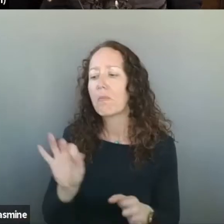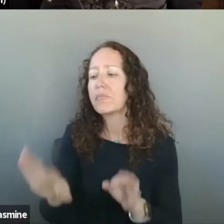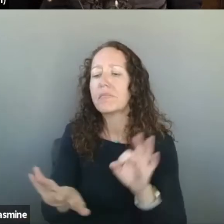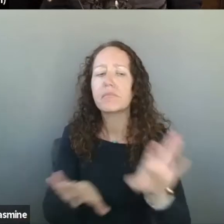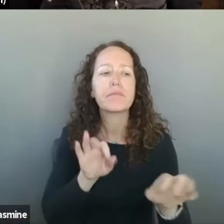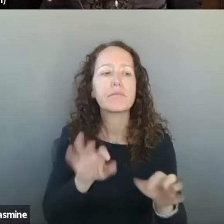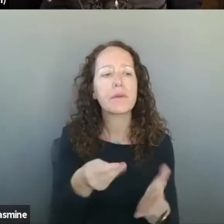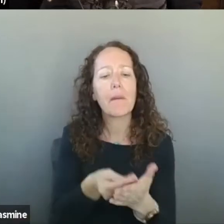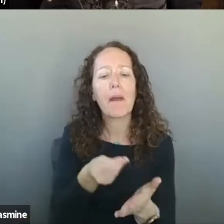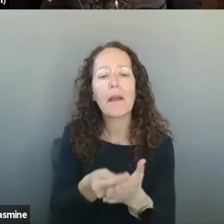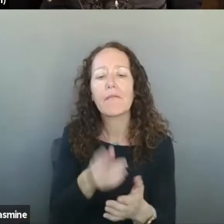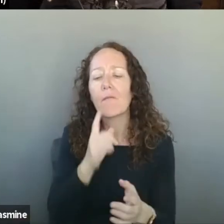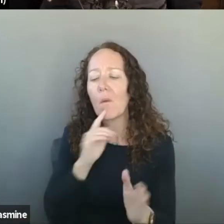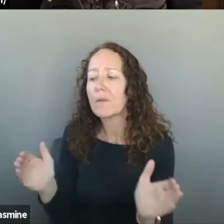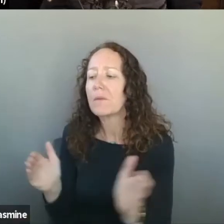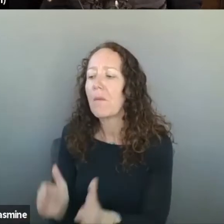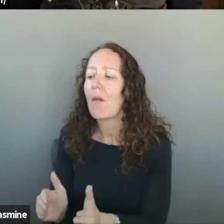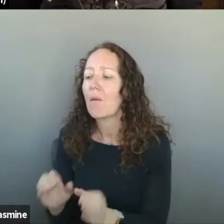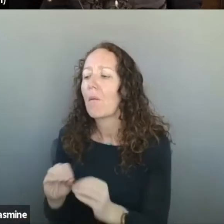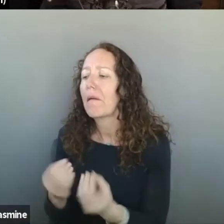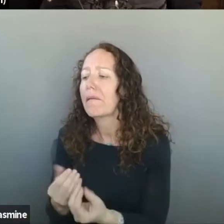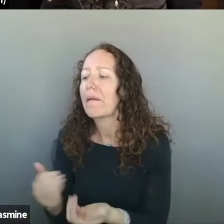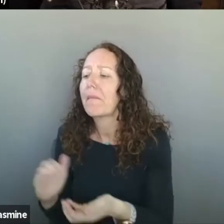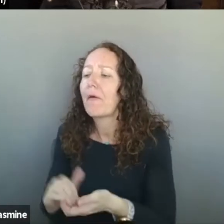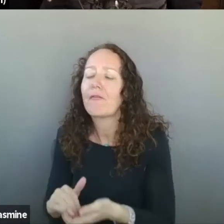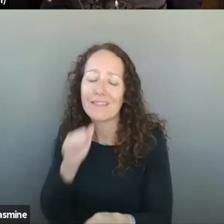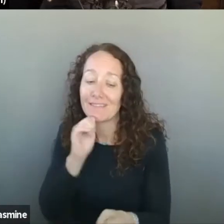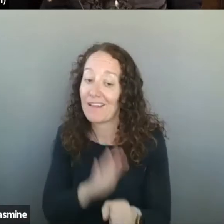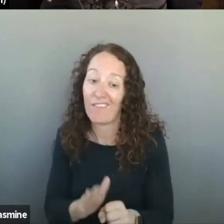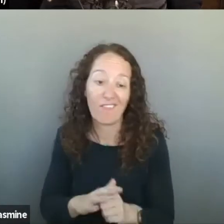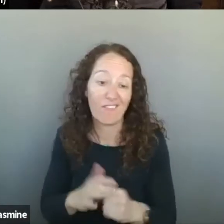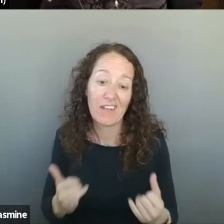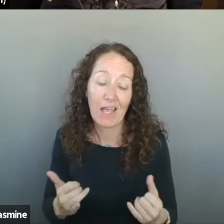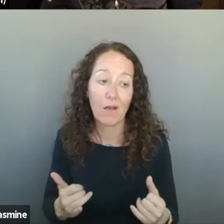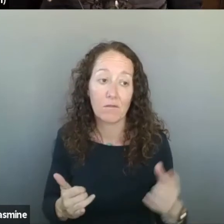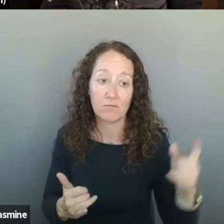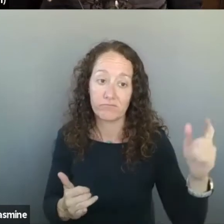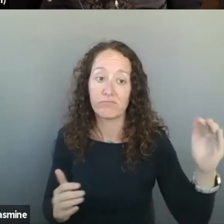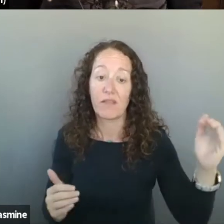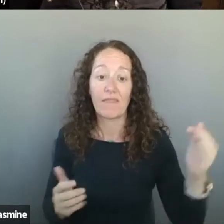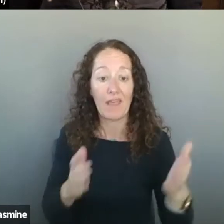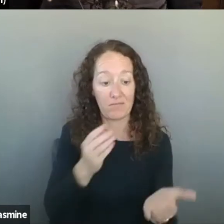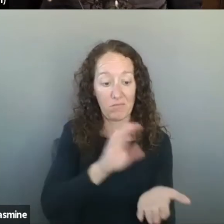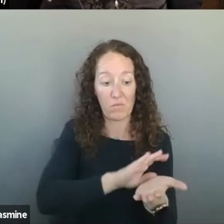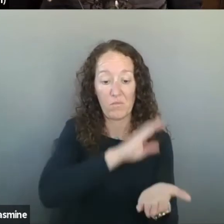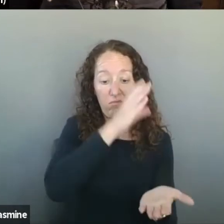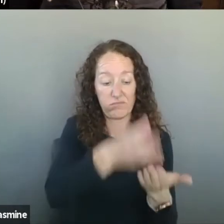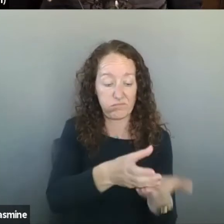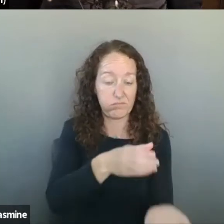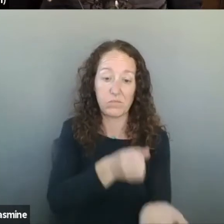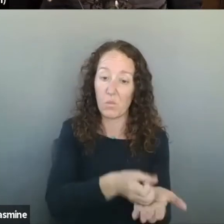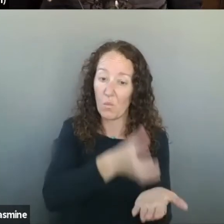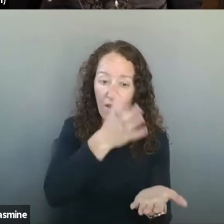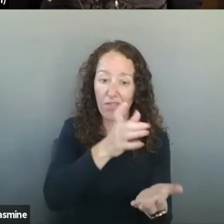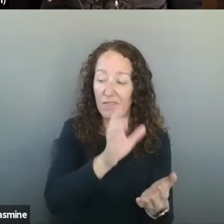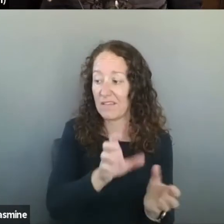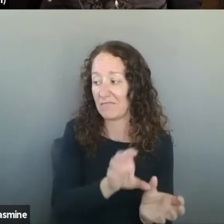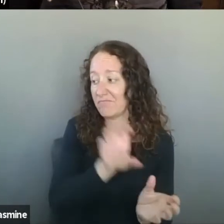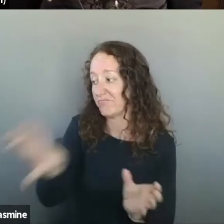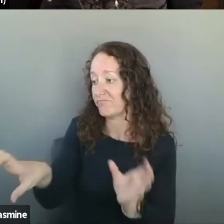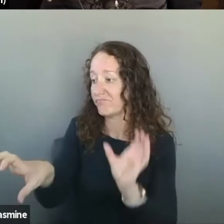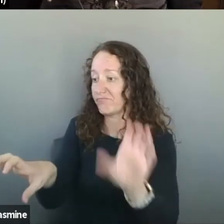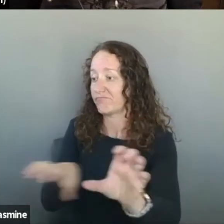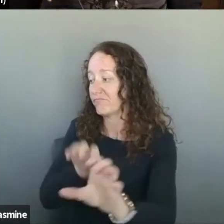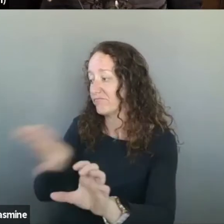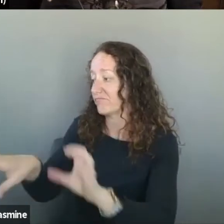partner with them anymore. There's going to have to be a redistribution of wealth in terms of where these